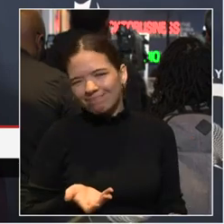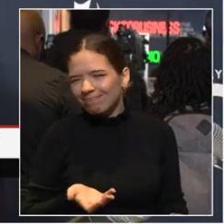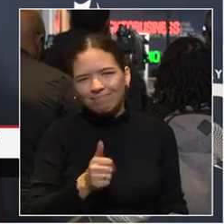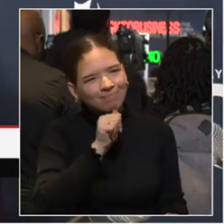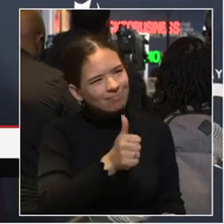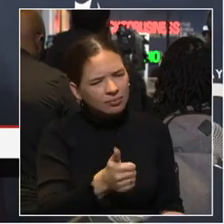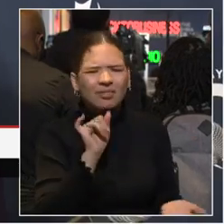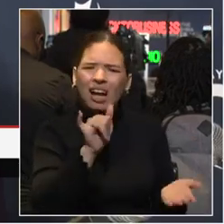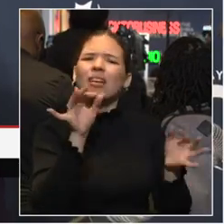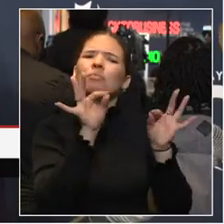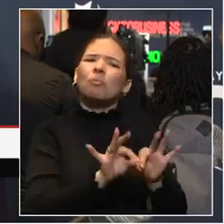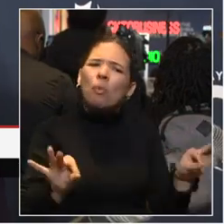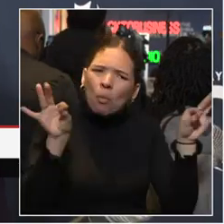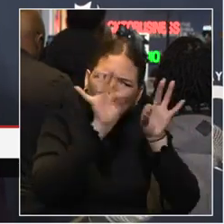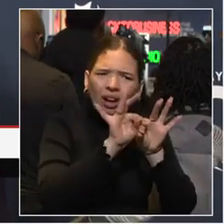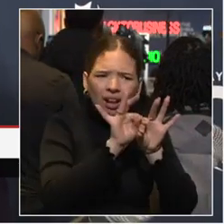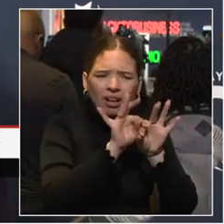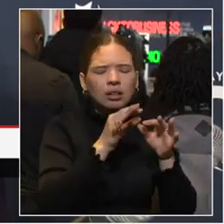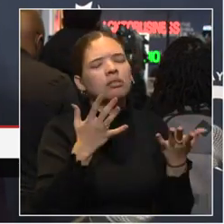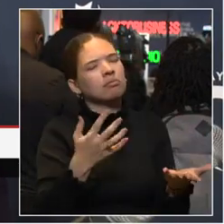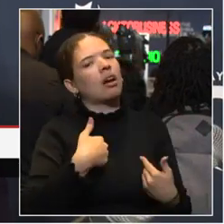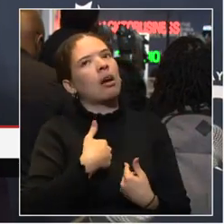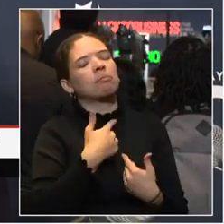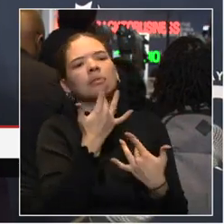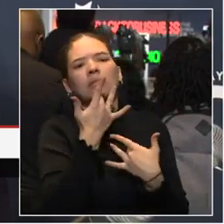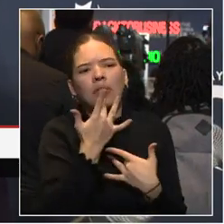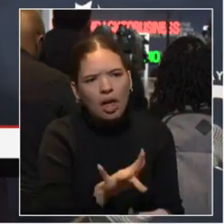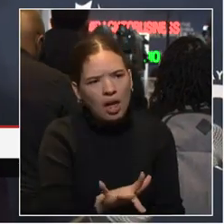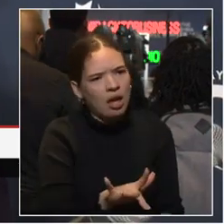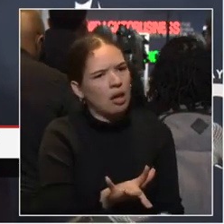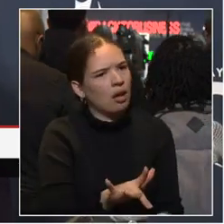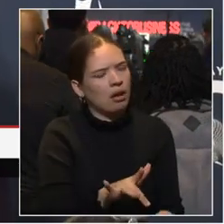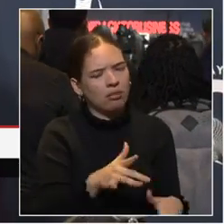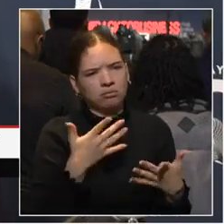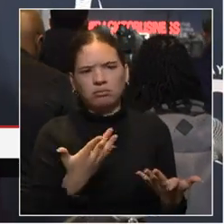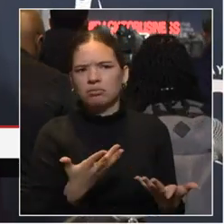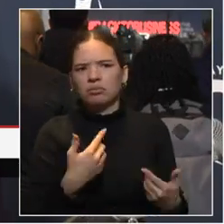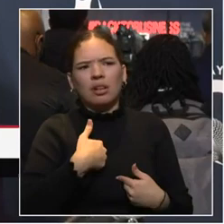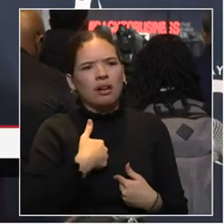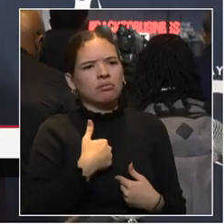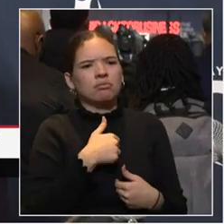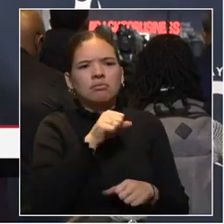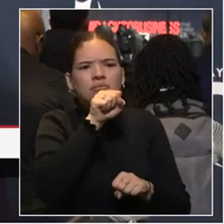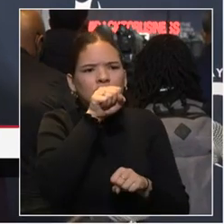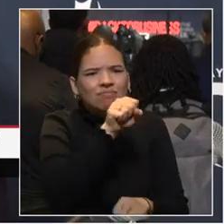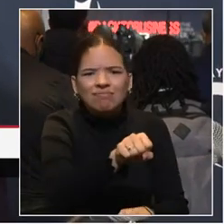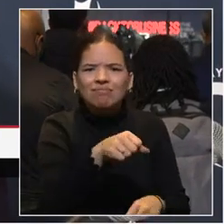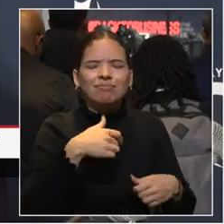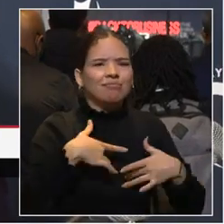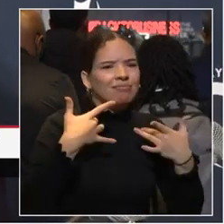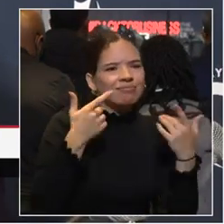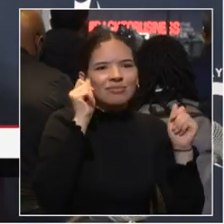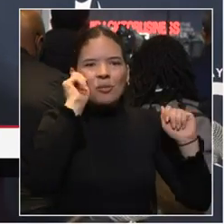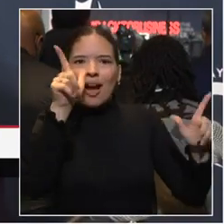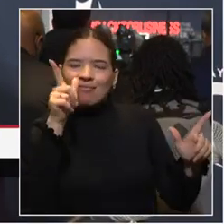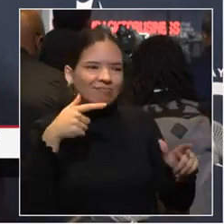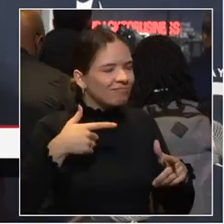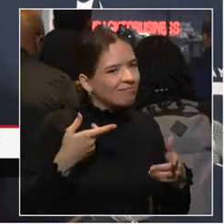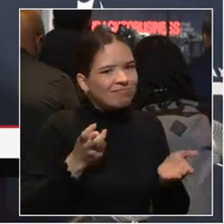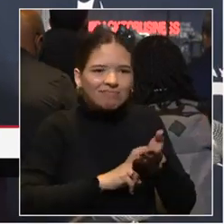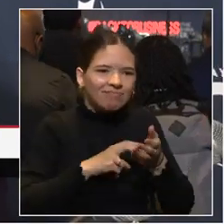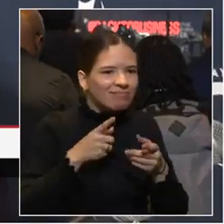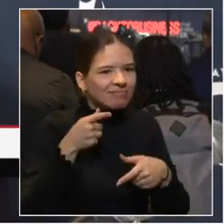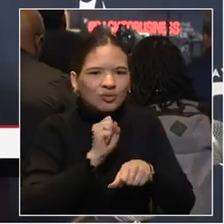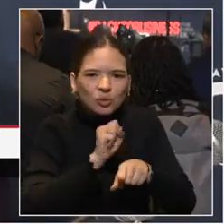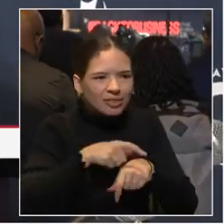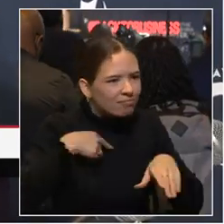and I'm lucky because I have a job that I love. I wake up every day excited to do it. I give it my all. I have been able